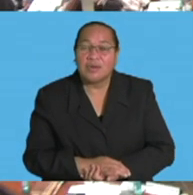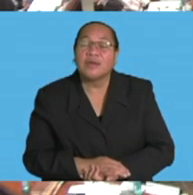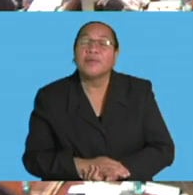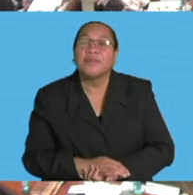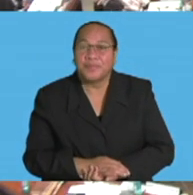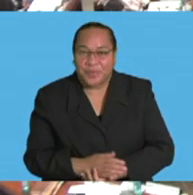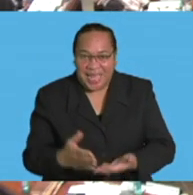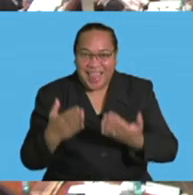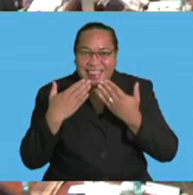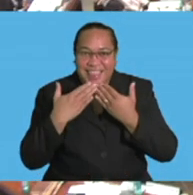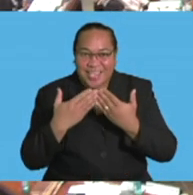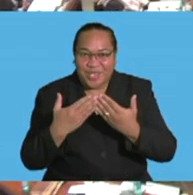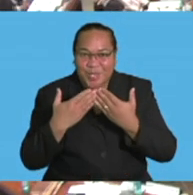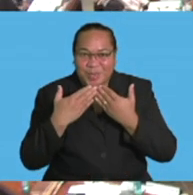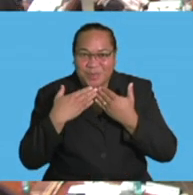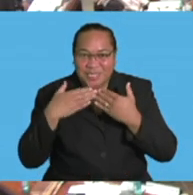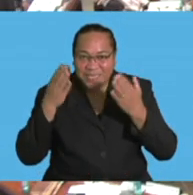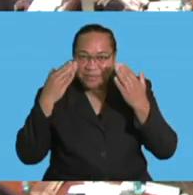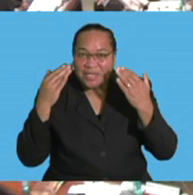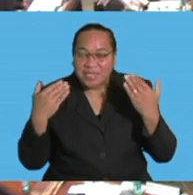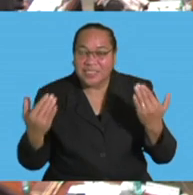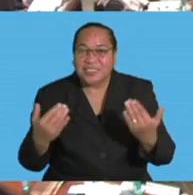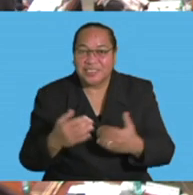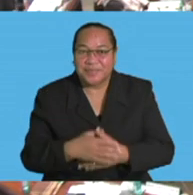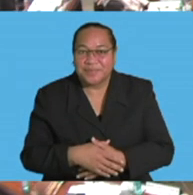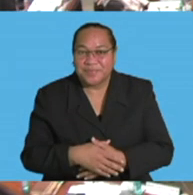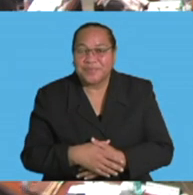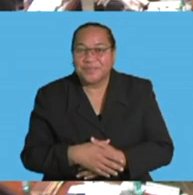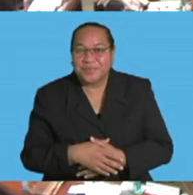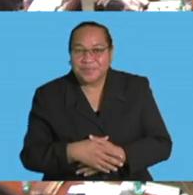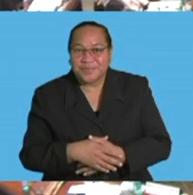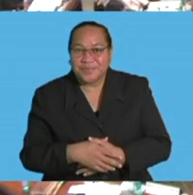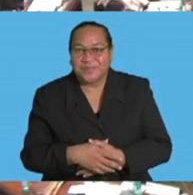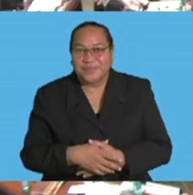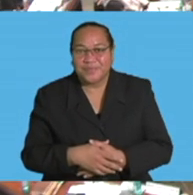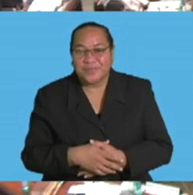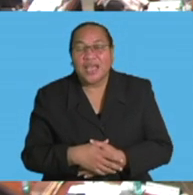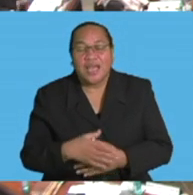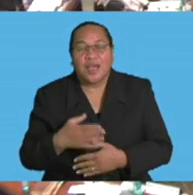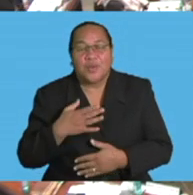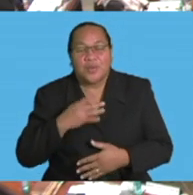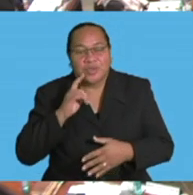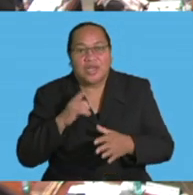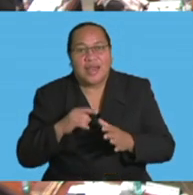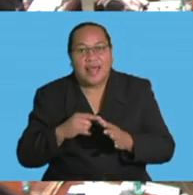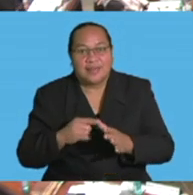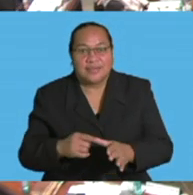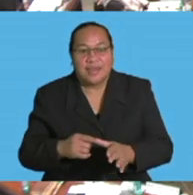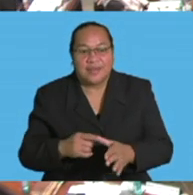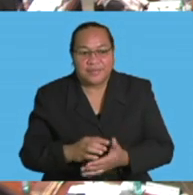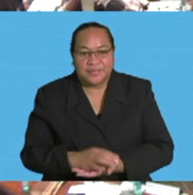Thank you, Mr. Speaker. Mr. Speaker, I rise to answer the question raised by